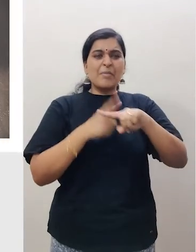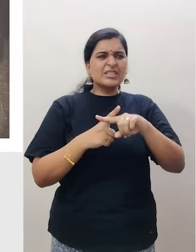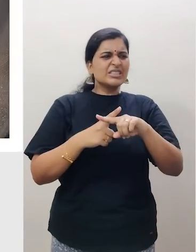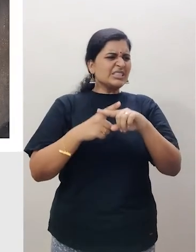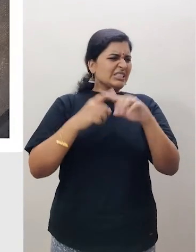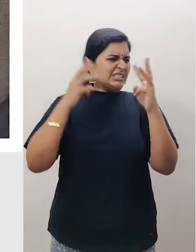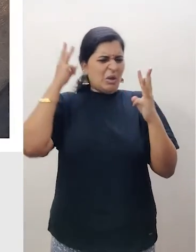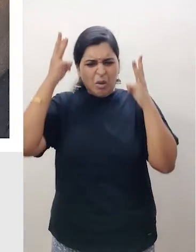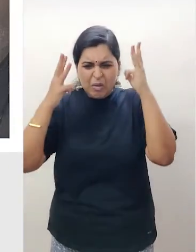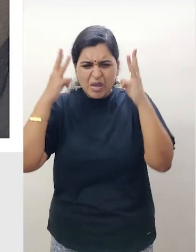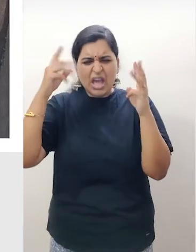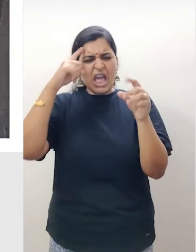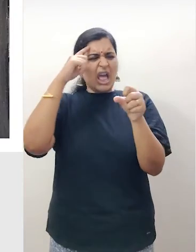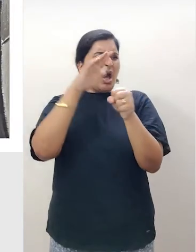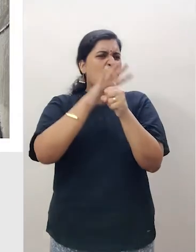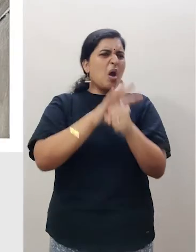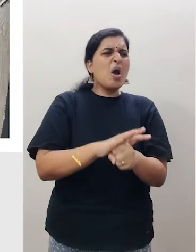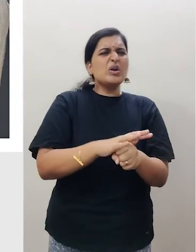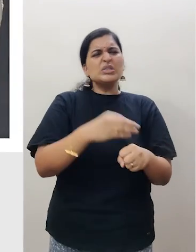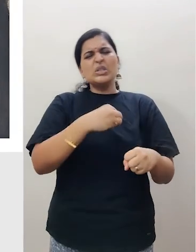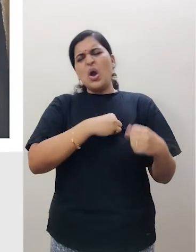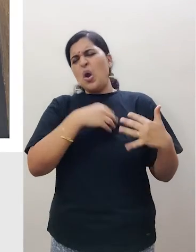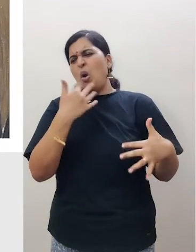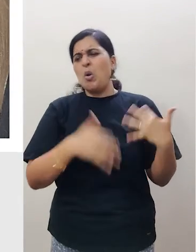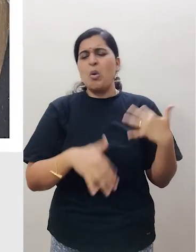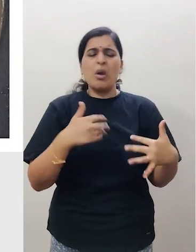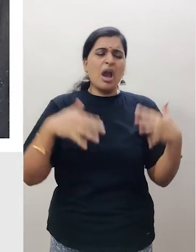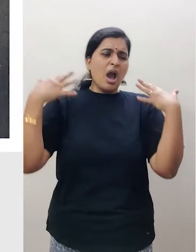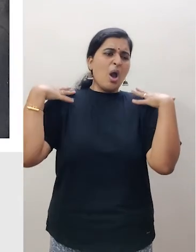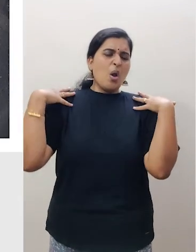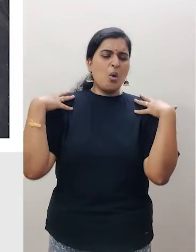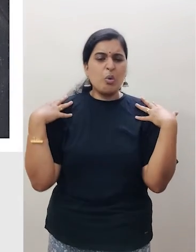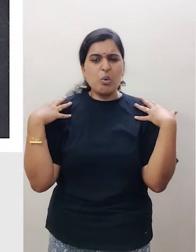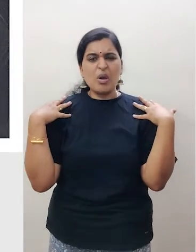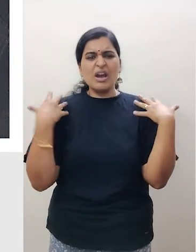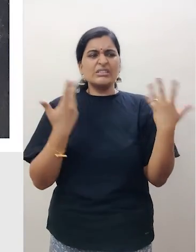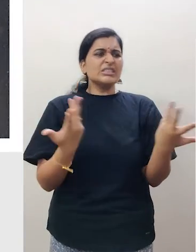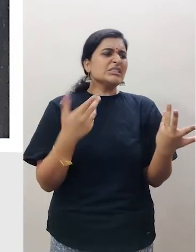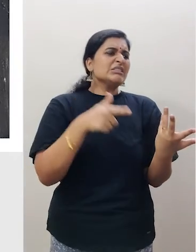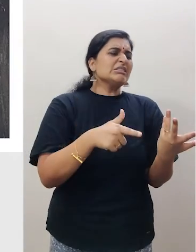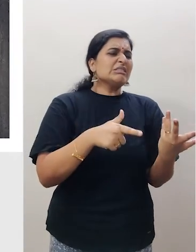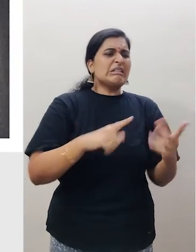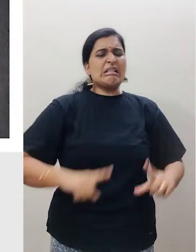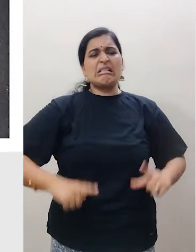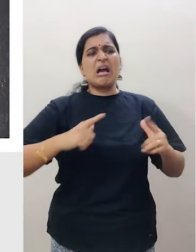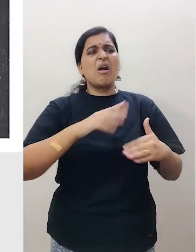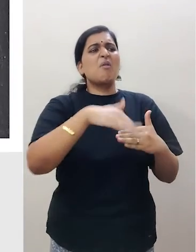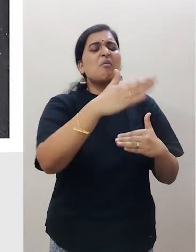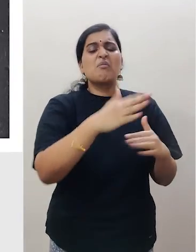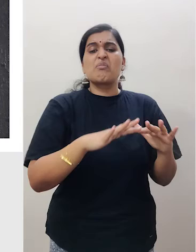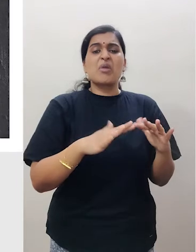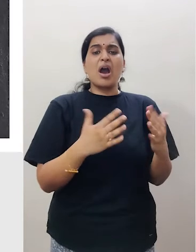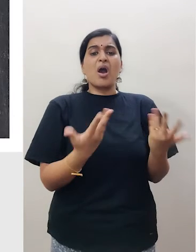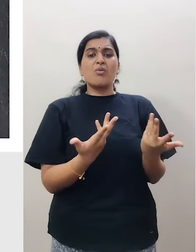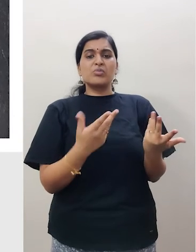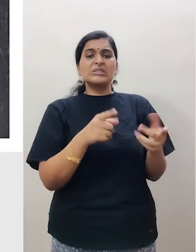a sense that they're carrying this burden on their shoulders, which helps you interpret the meaning behind the work. To me, it's almost like a